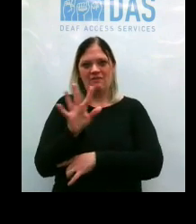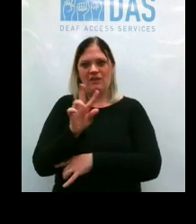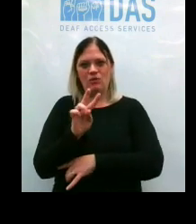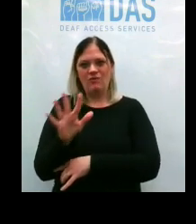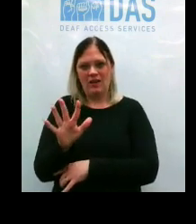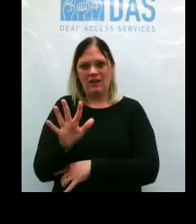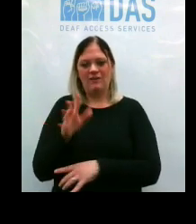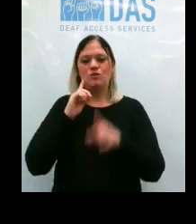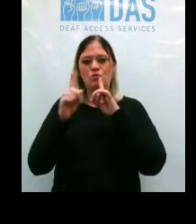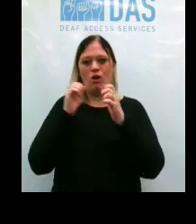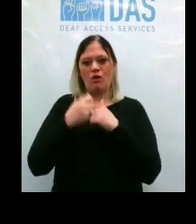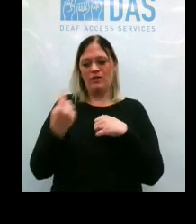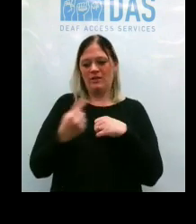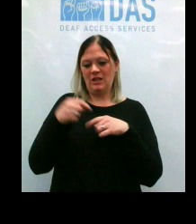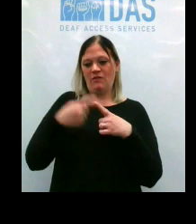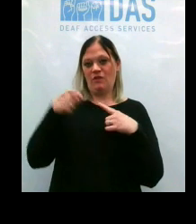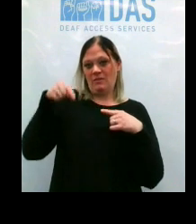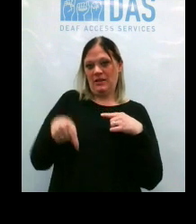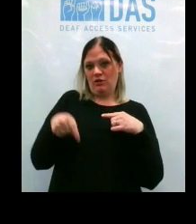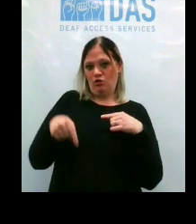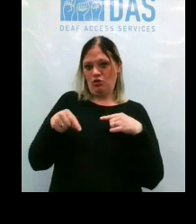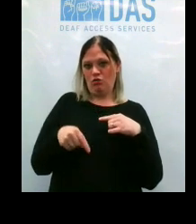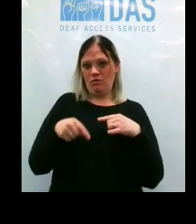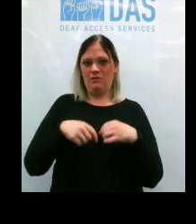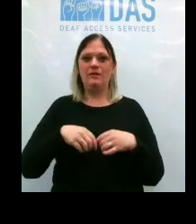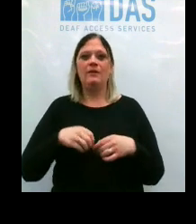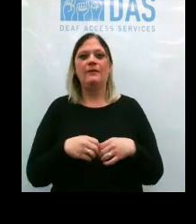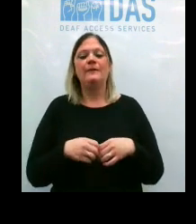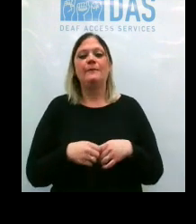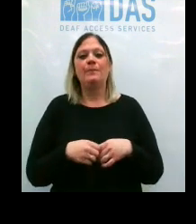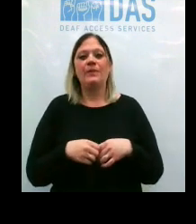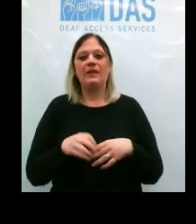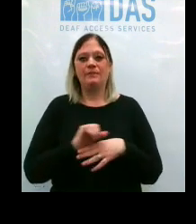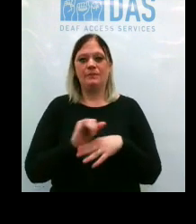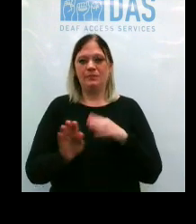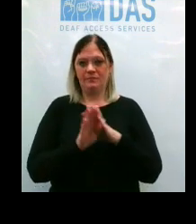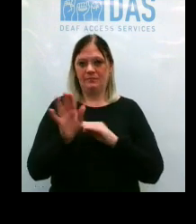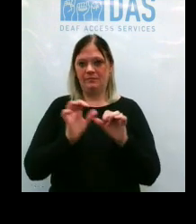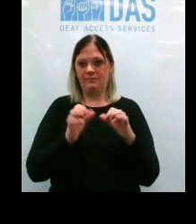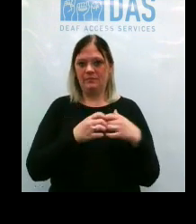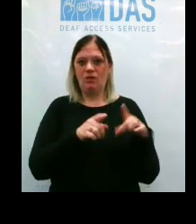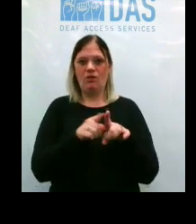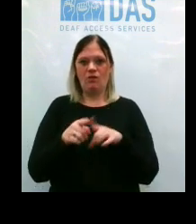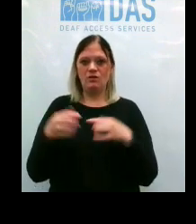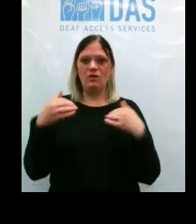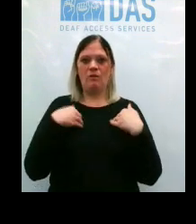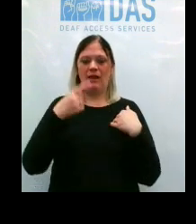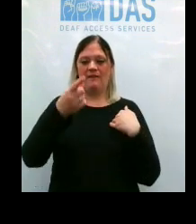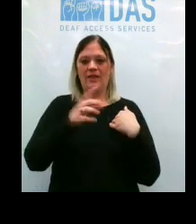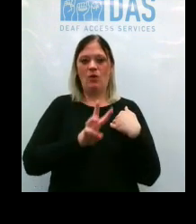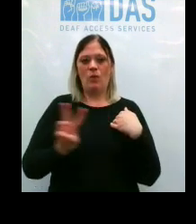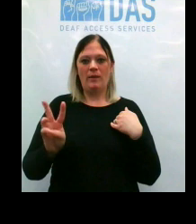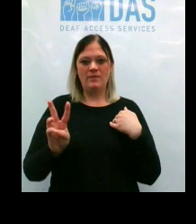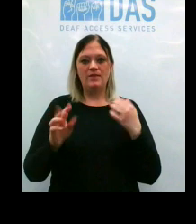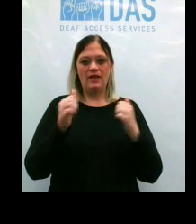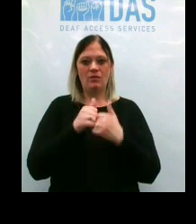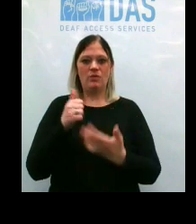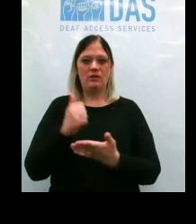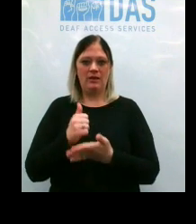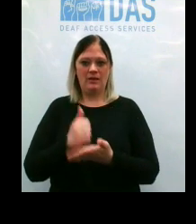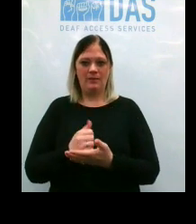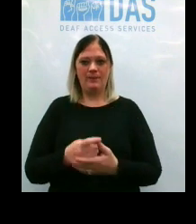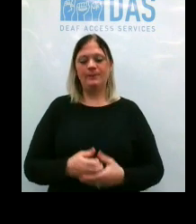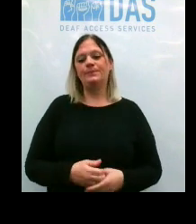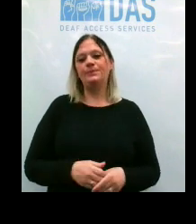716-856-6525 to talk to someone from the Erie County Industrial Development Agency. And of course, there also is a web page, a special web page with the assistance that they